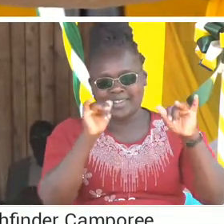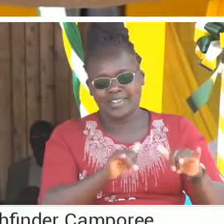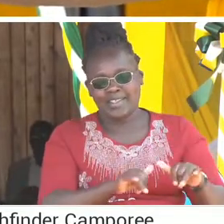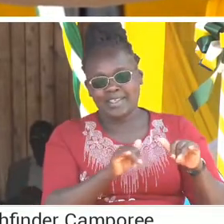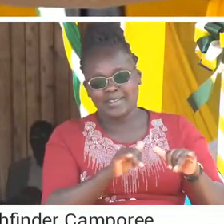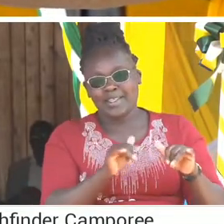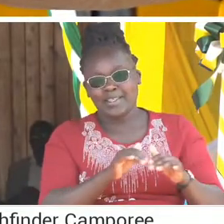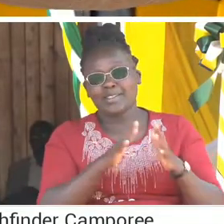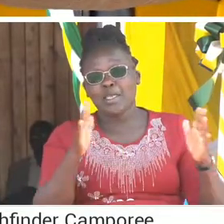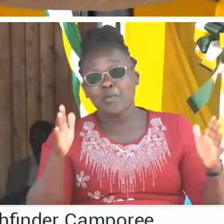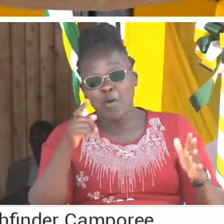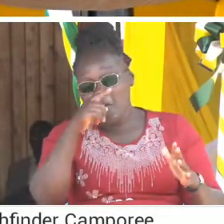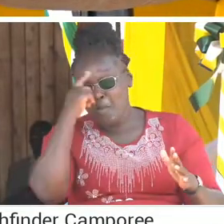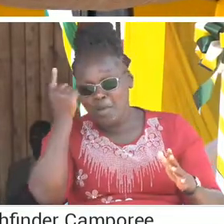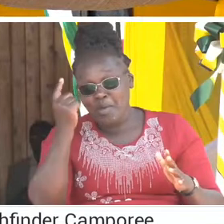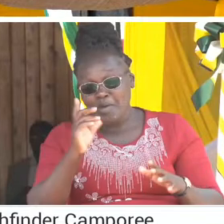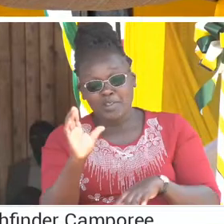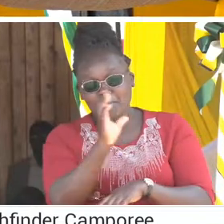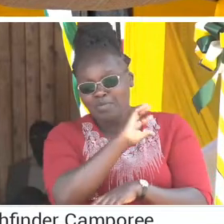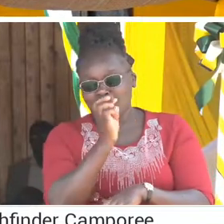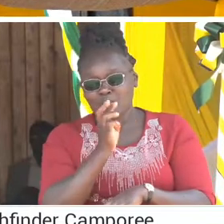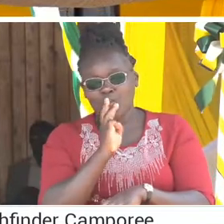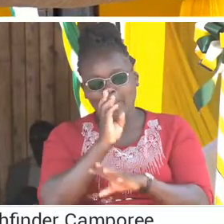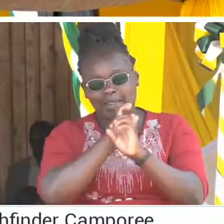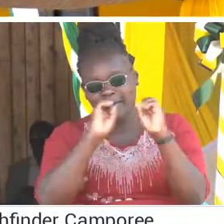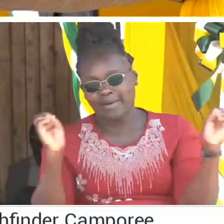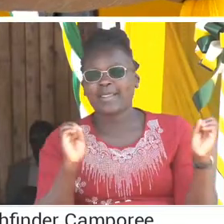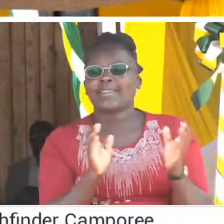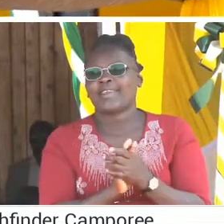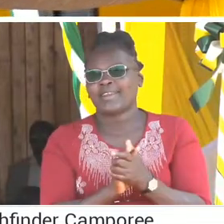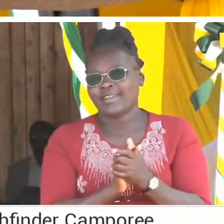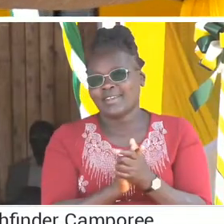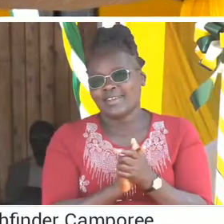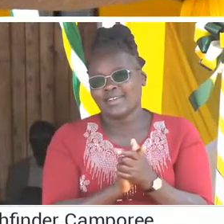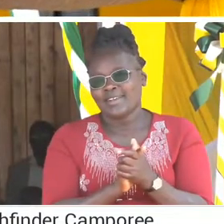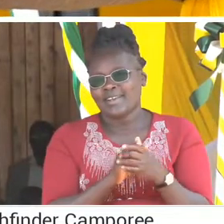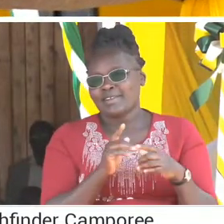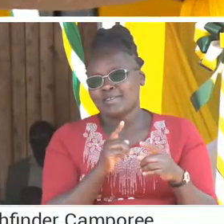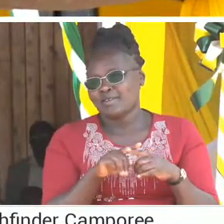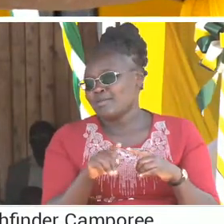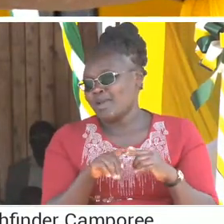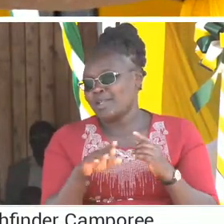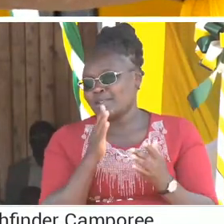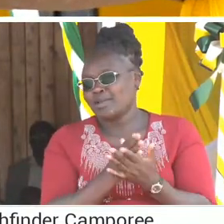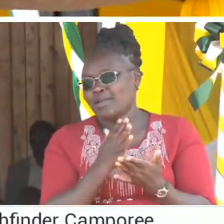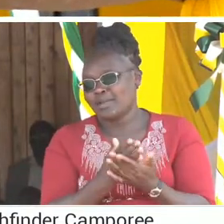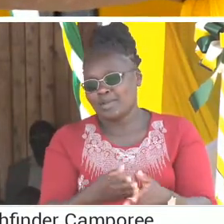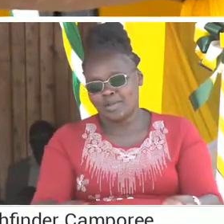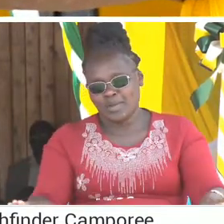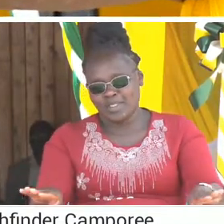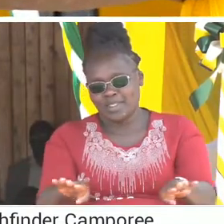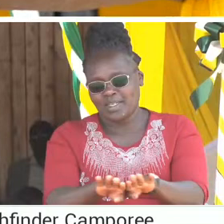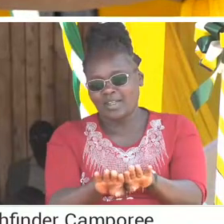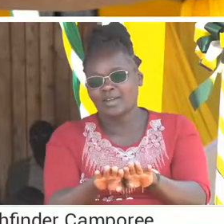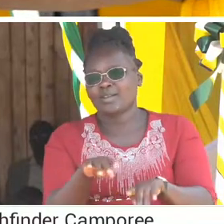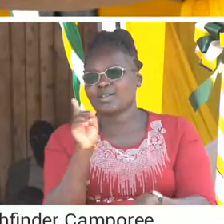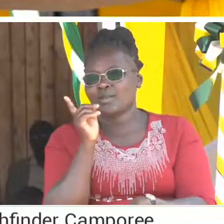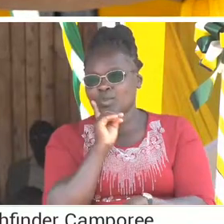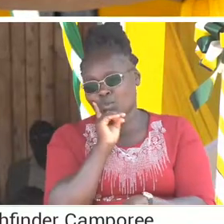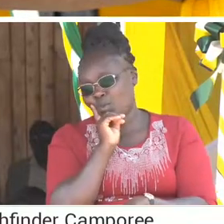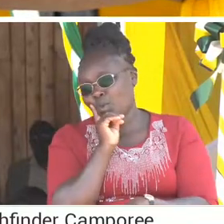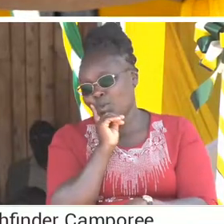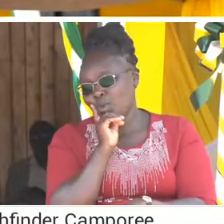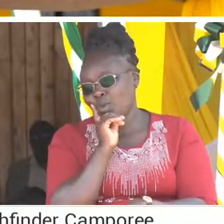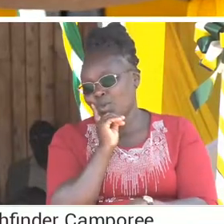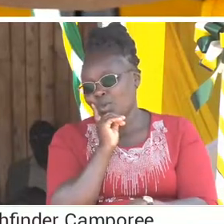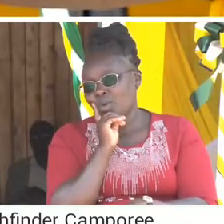see? Unfortunately, we are going to close it by tomorrow. You ensure that we had